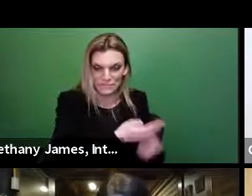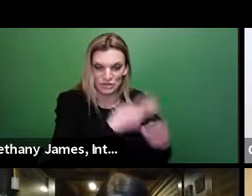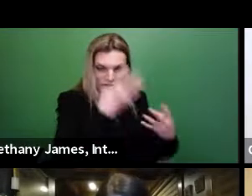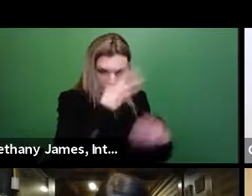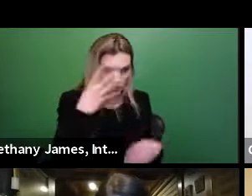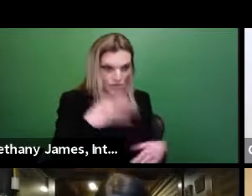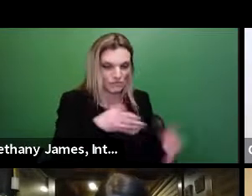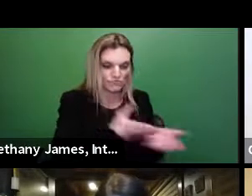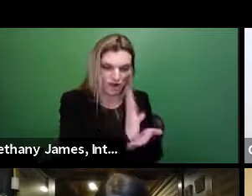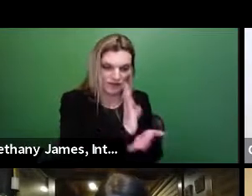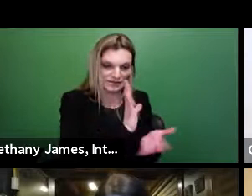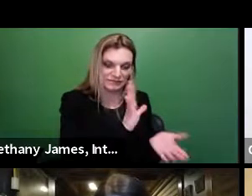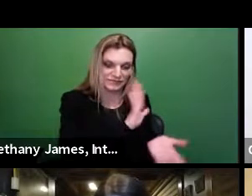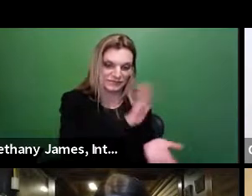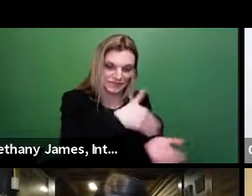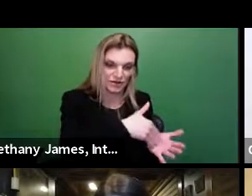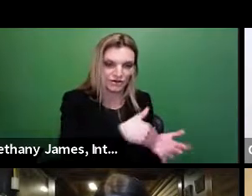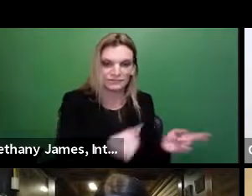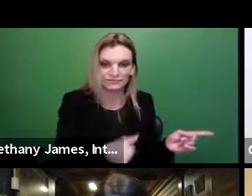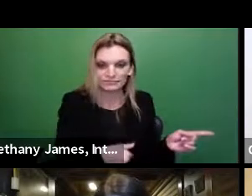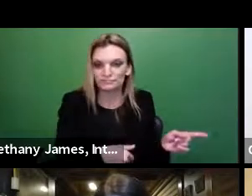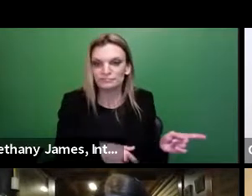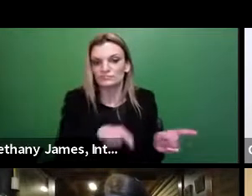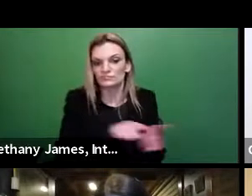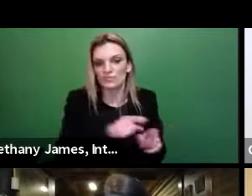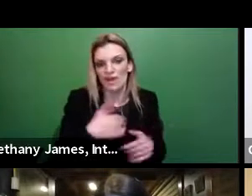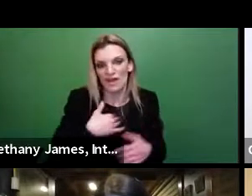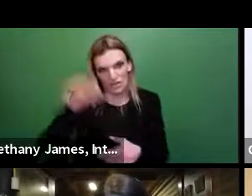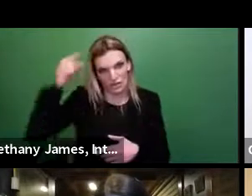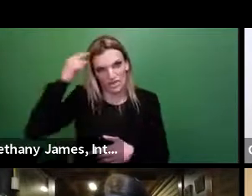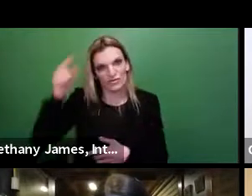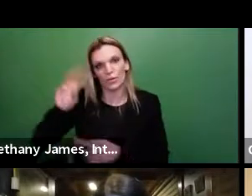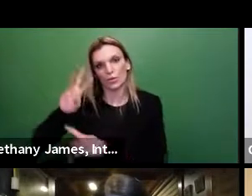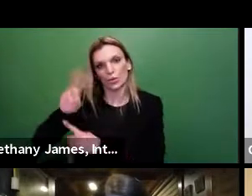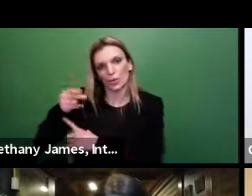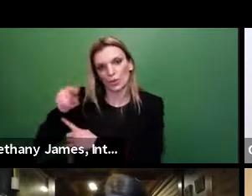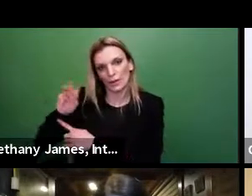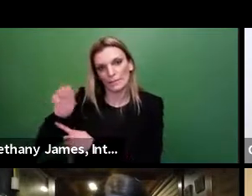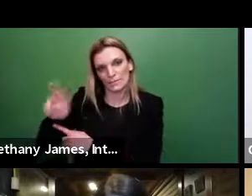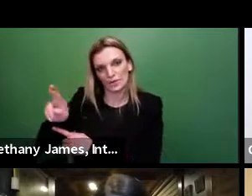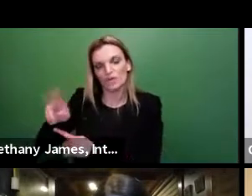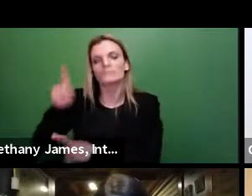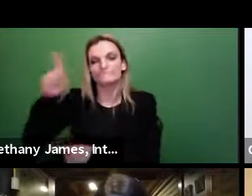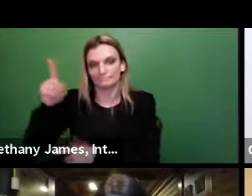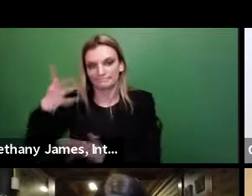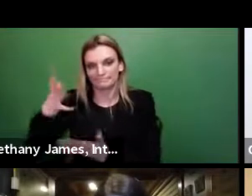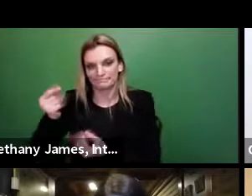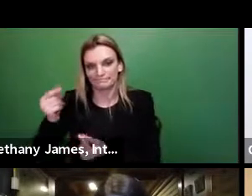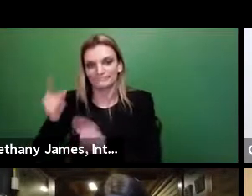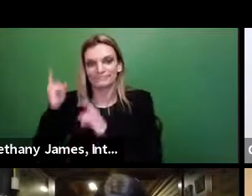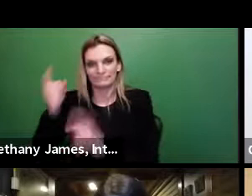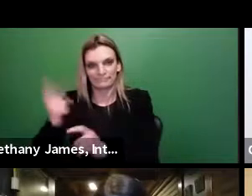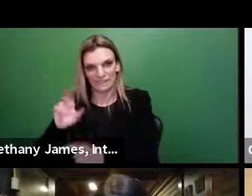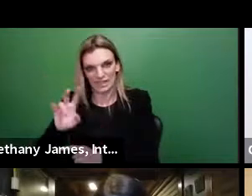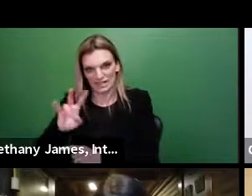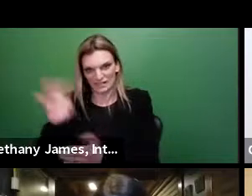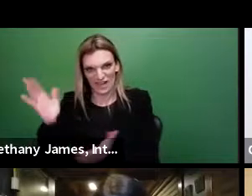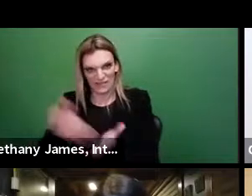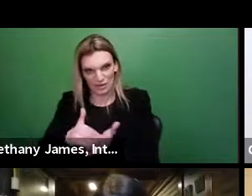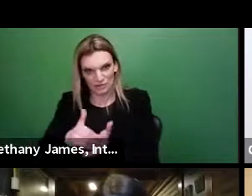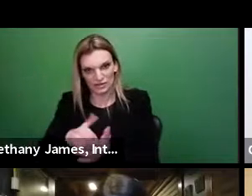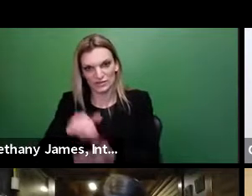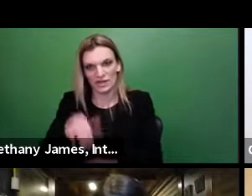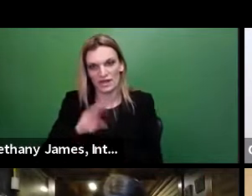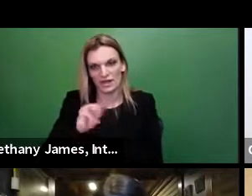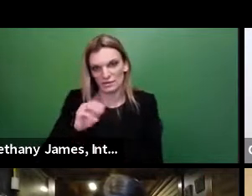other members. Another supporter is Governor Whitmer, who reinstated the $75,000 the MDCR had